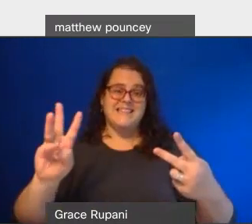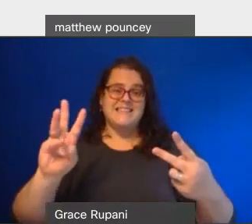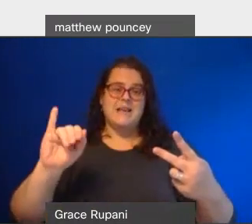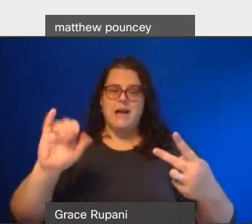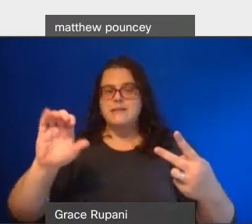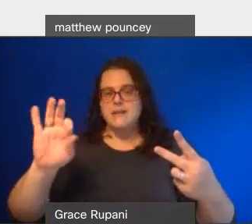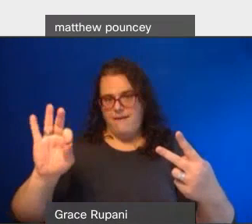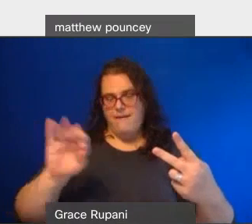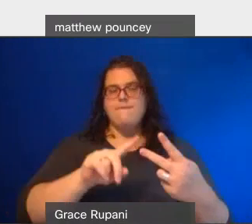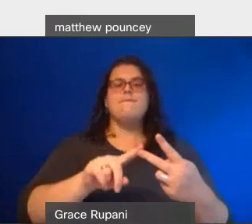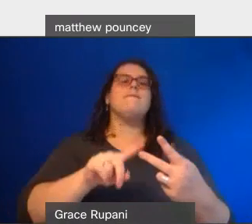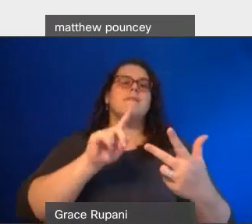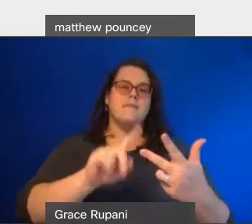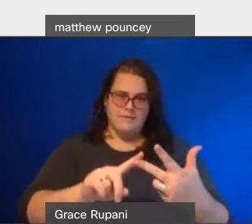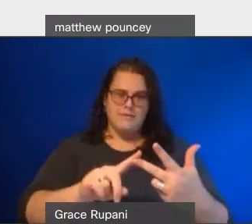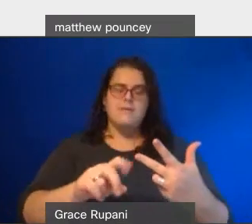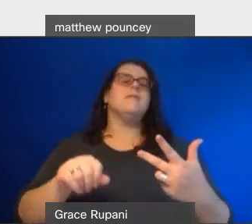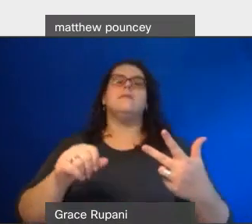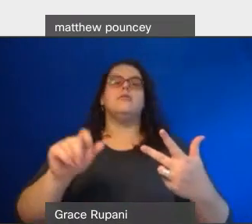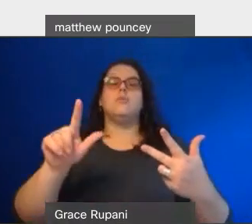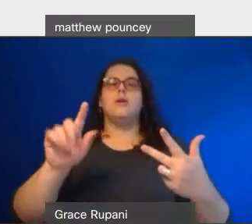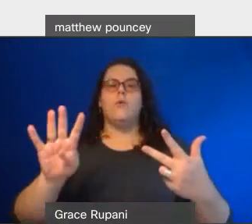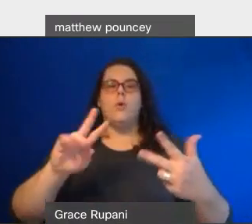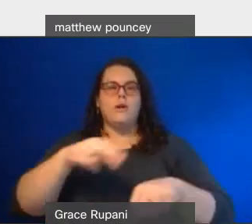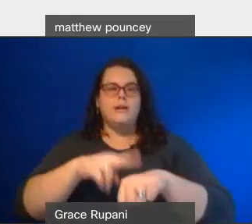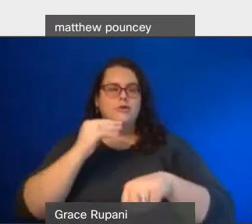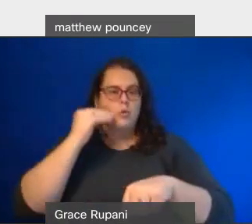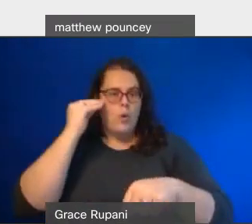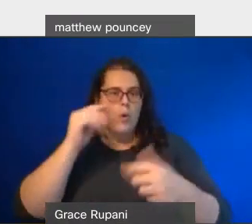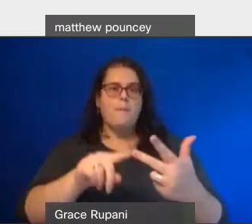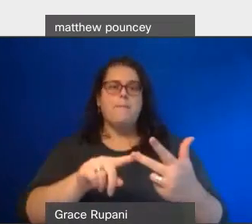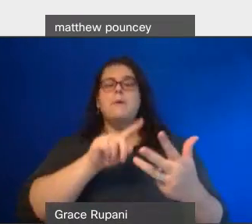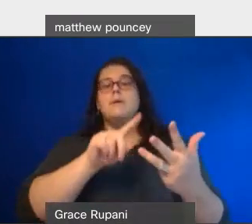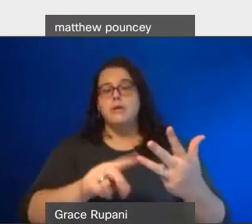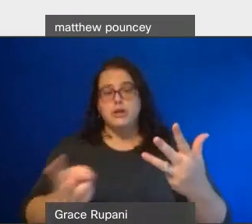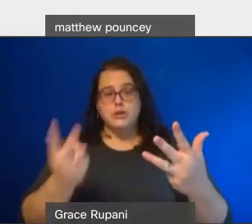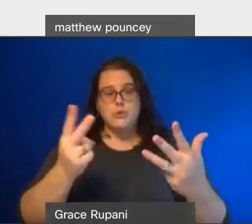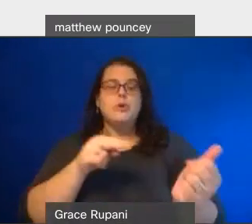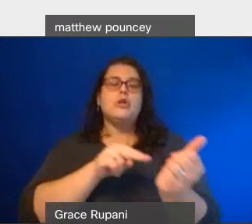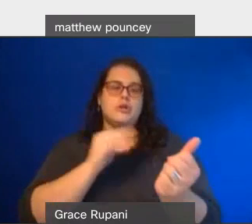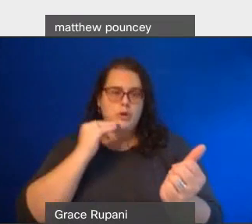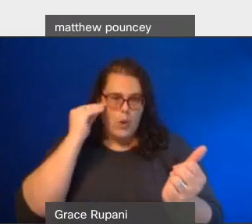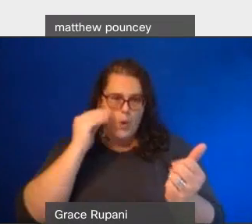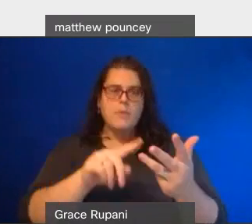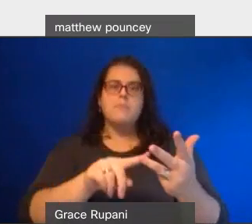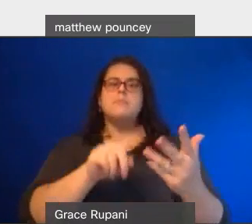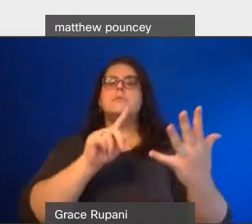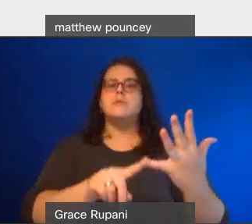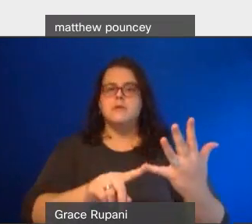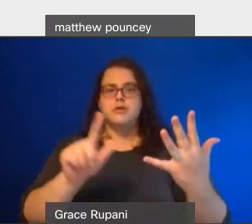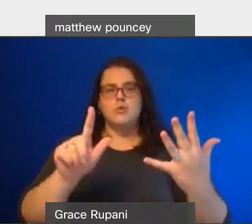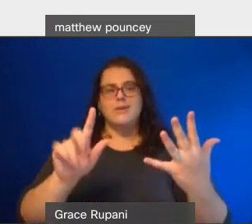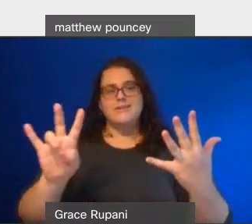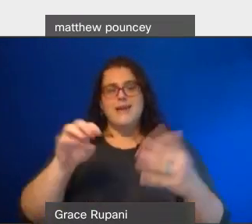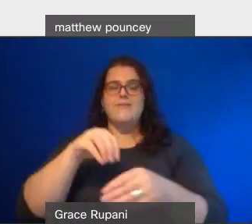homes, 2 who lived in nursing homes, 27 who were in residential